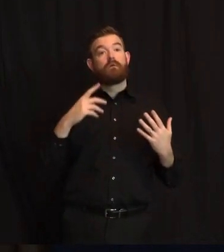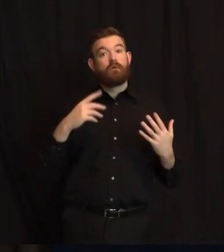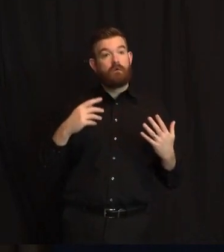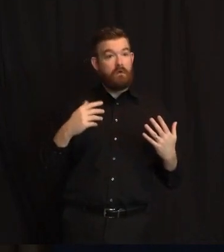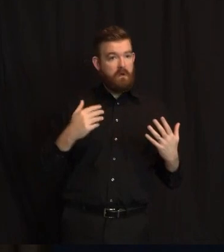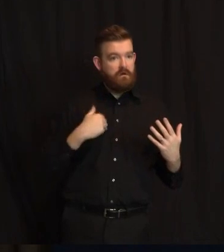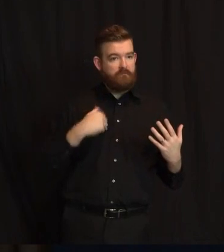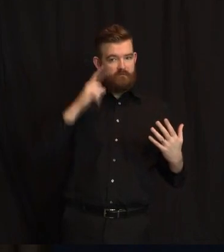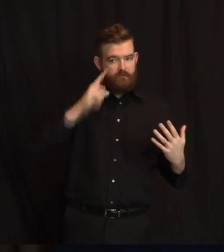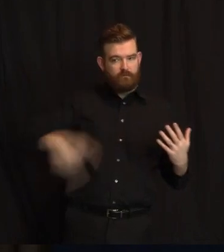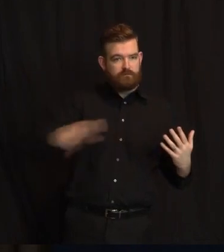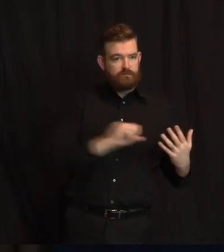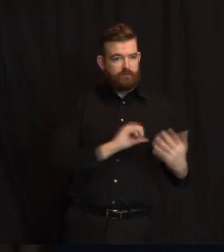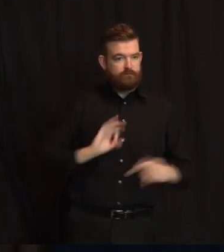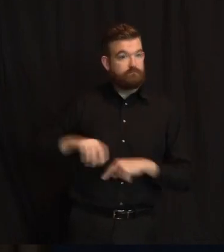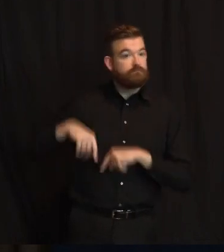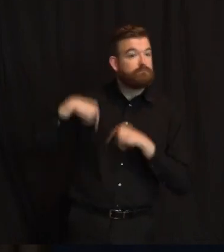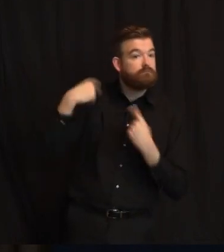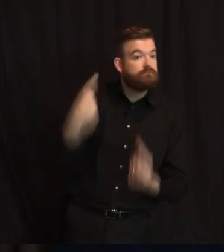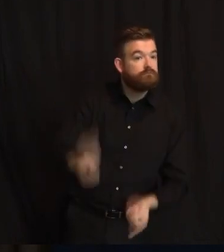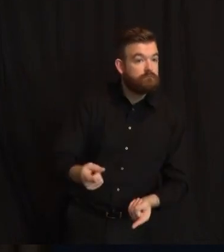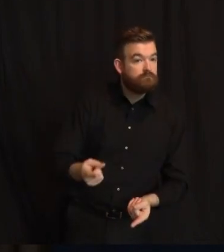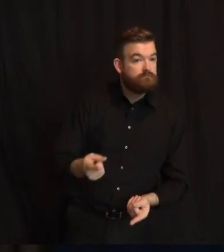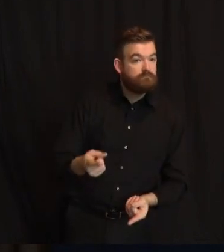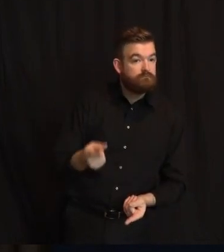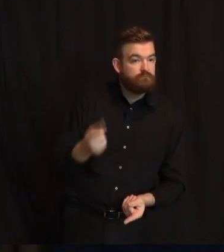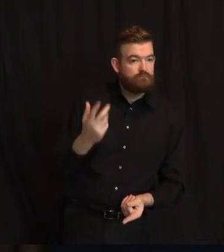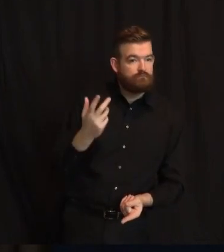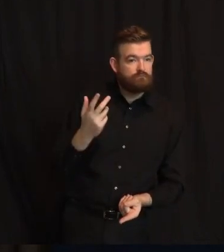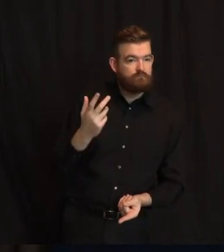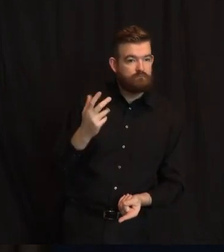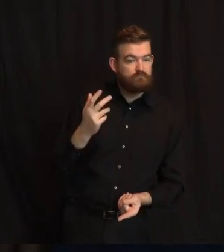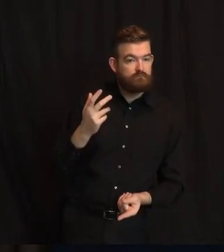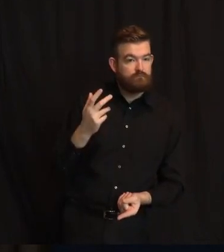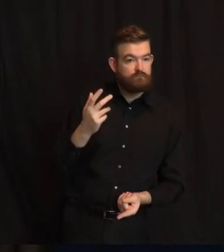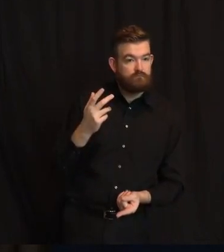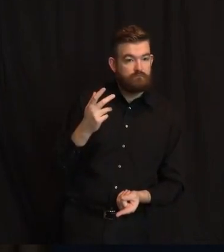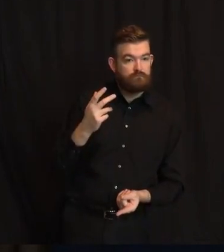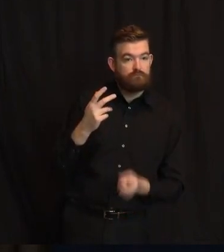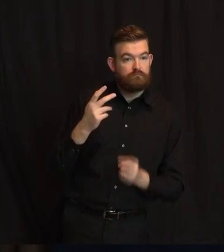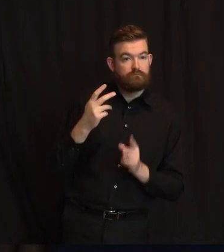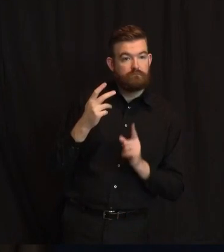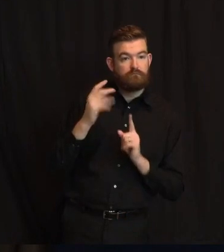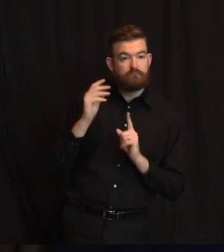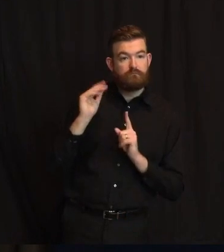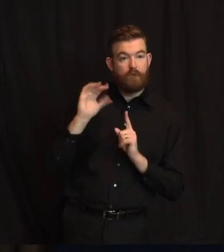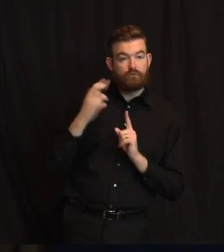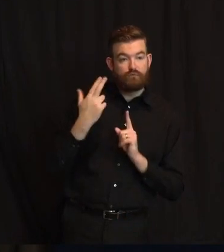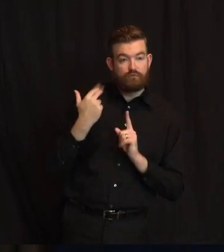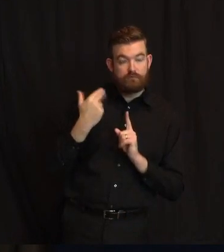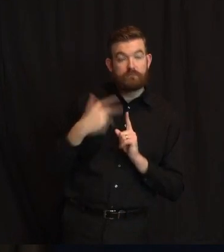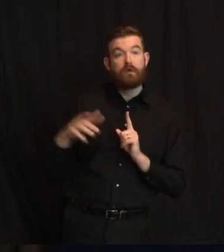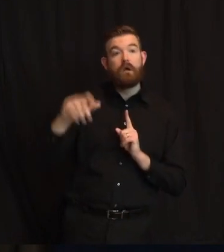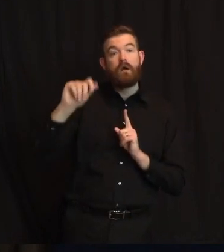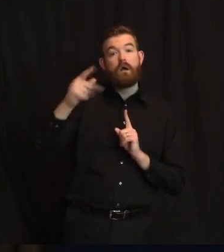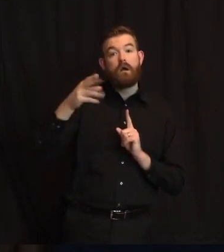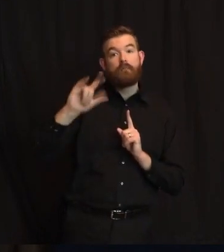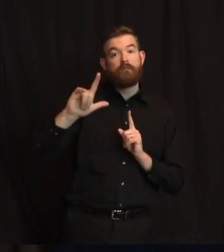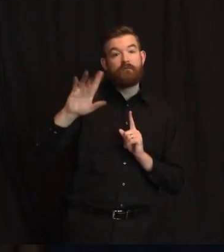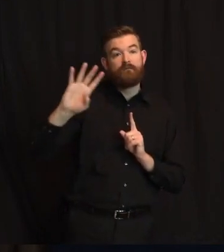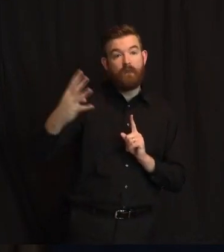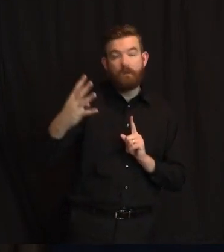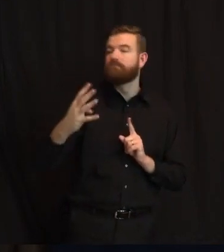all staff have been mandated to wear surgical masks at all of our facilities and our central office headquarters. We have taken a